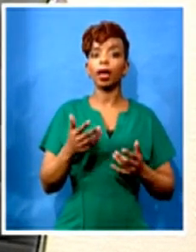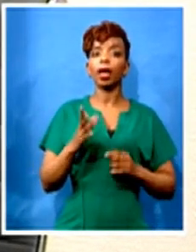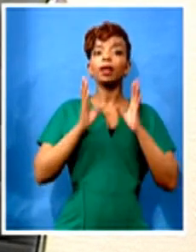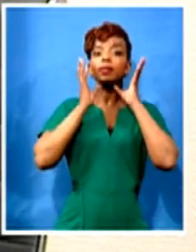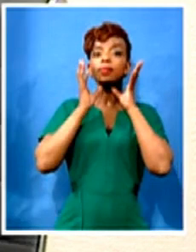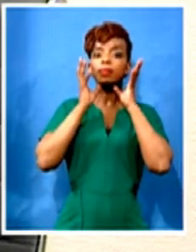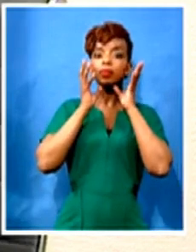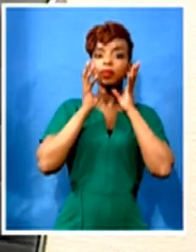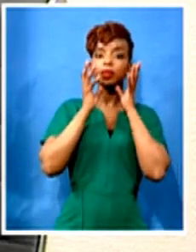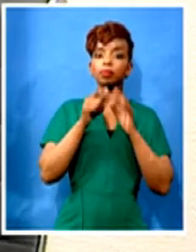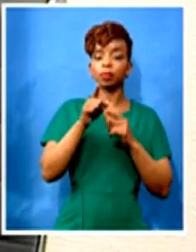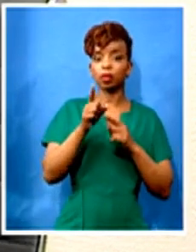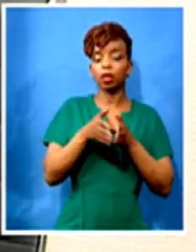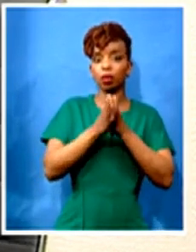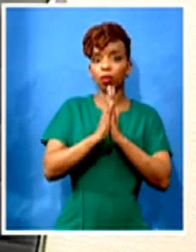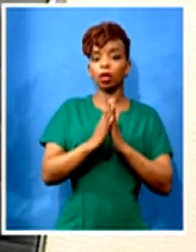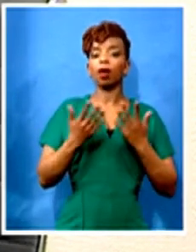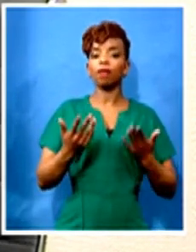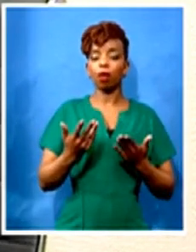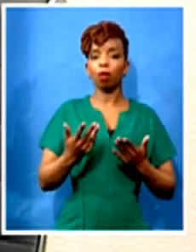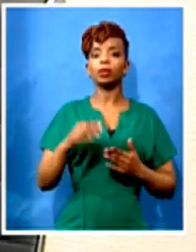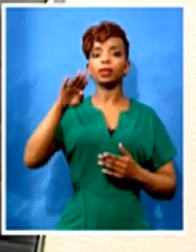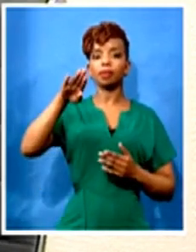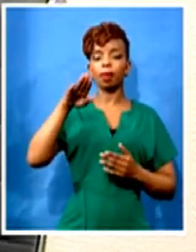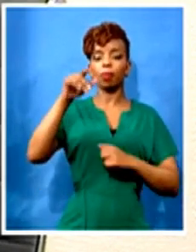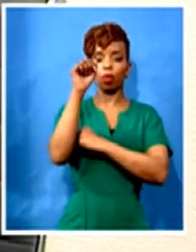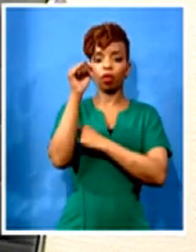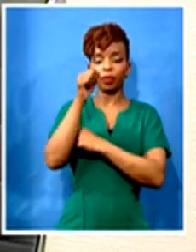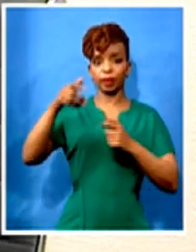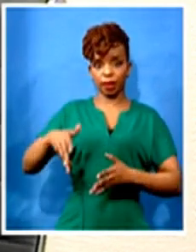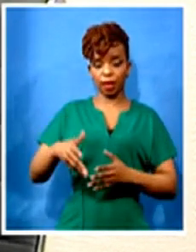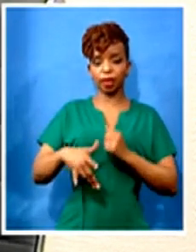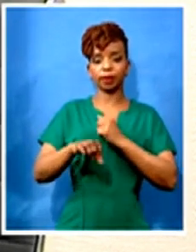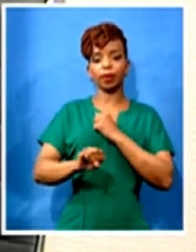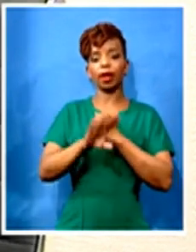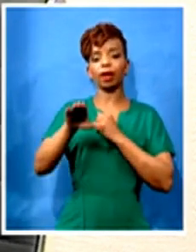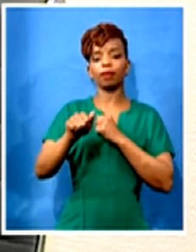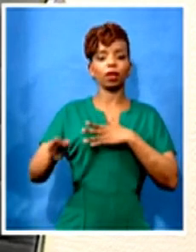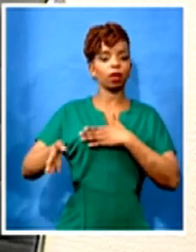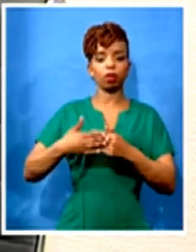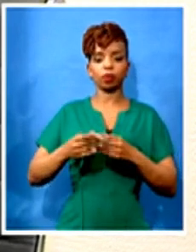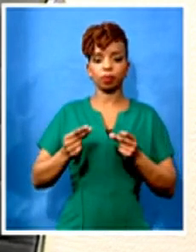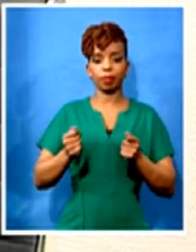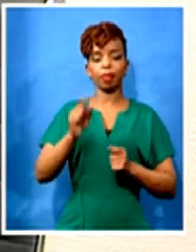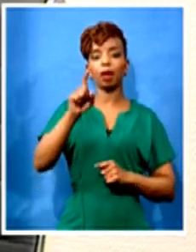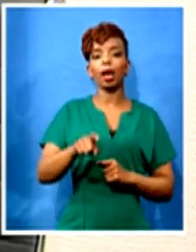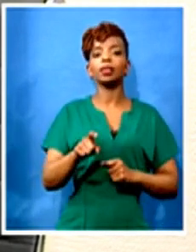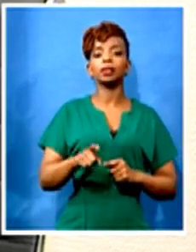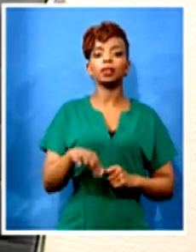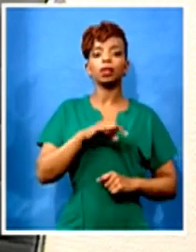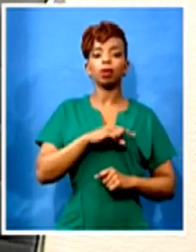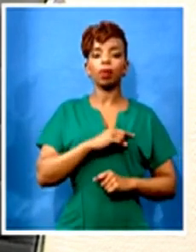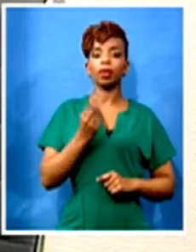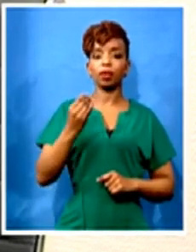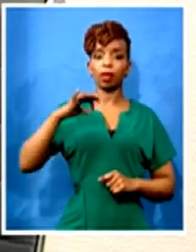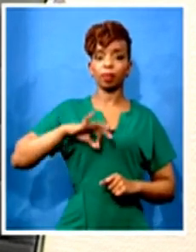to be closed immediately in the country, and failing so, any Zimbabwean government official speaking in our shores here in South Africa